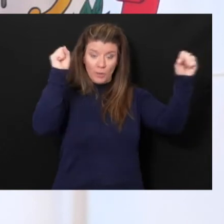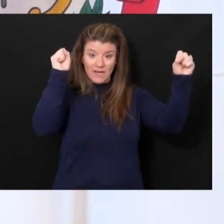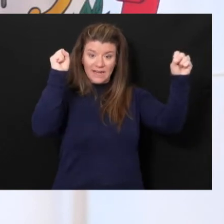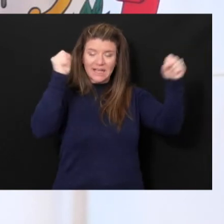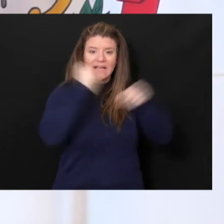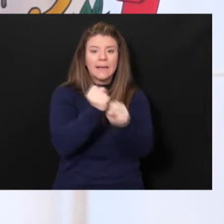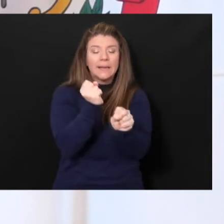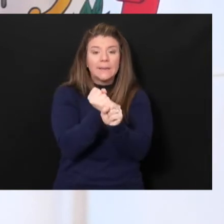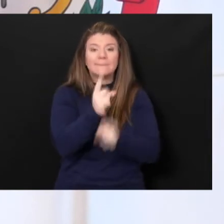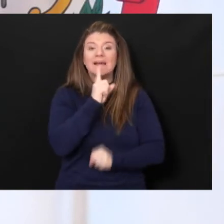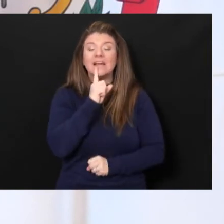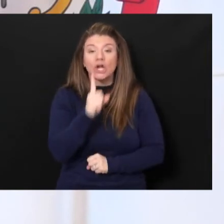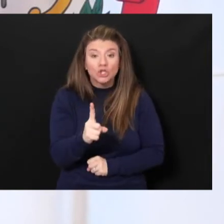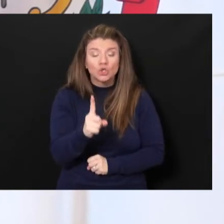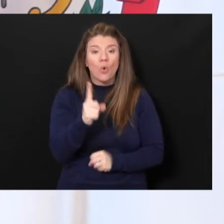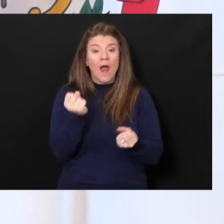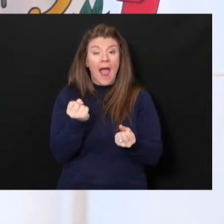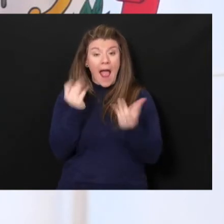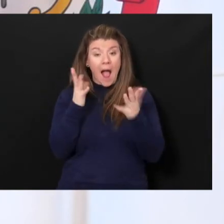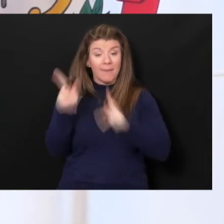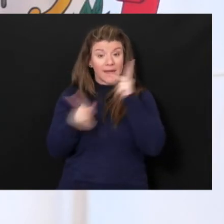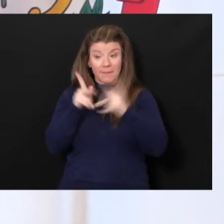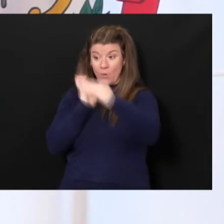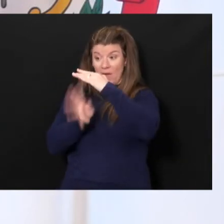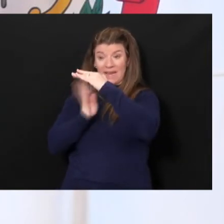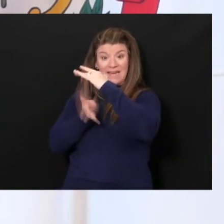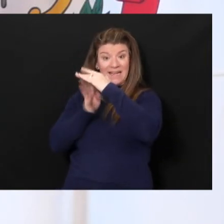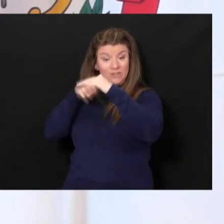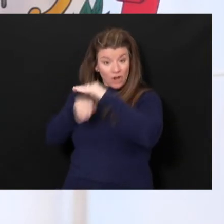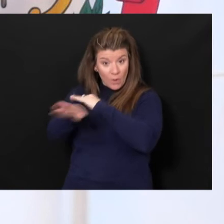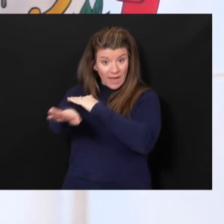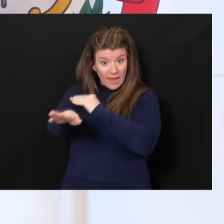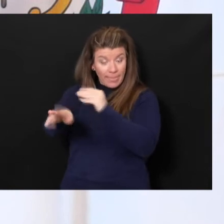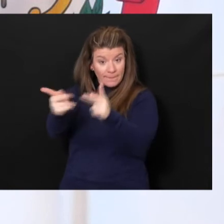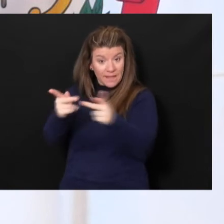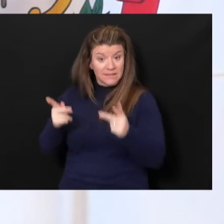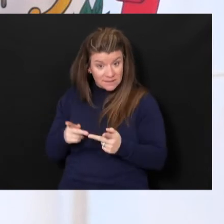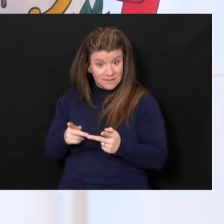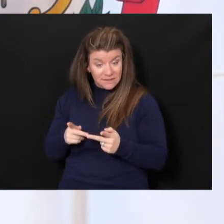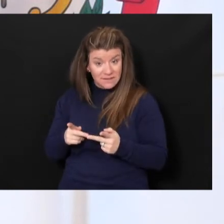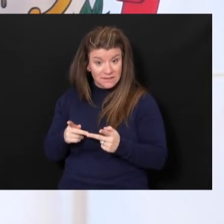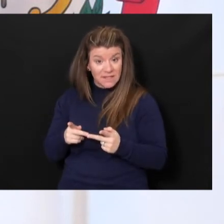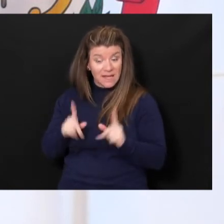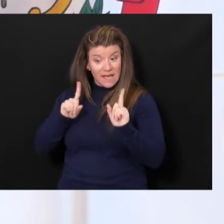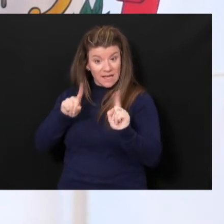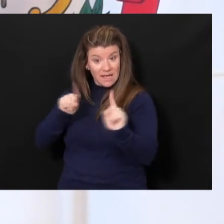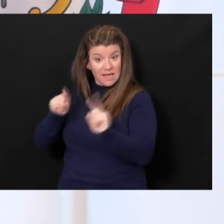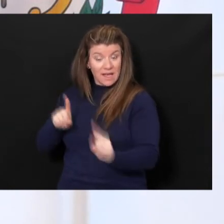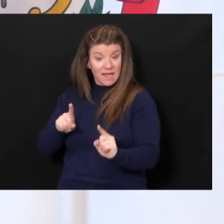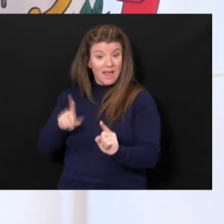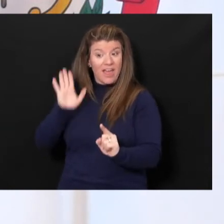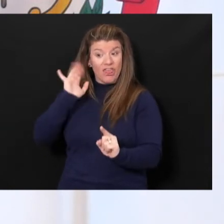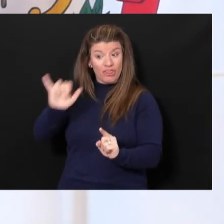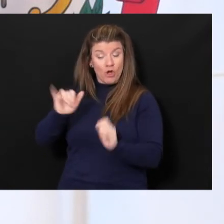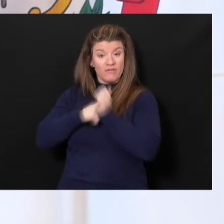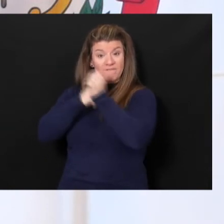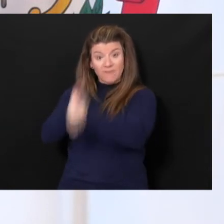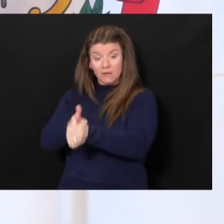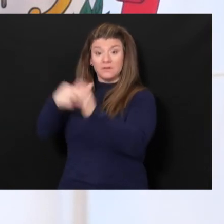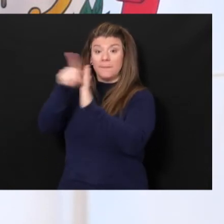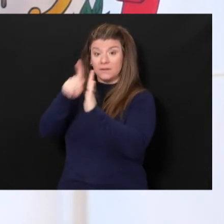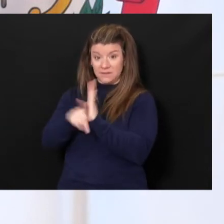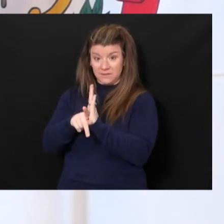to ensure that the occupancy rules and or attendance limitations will